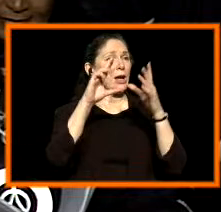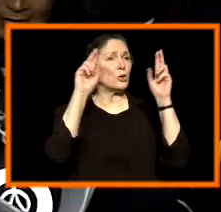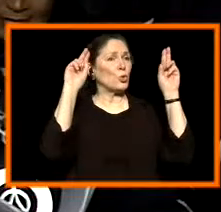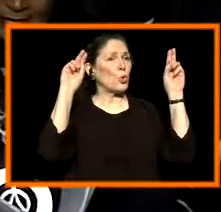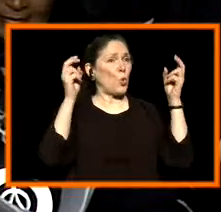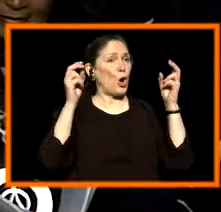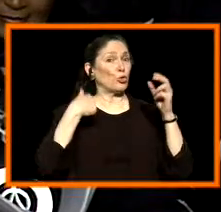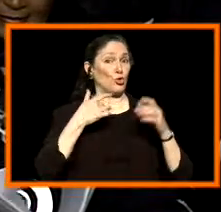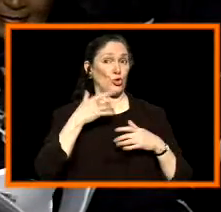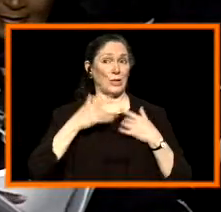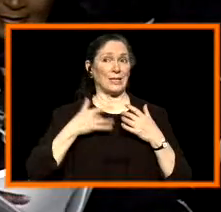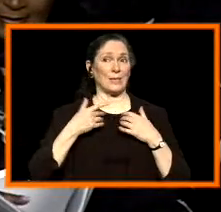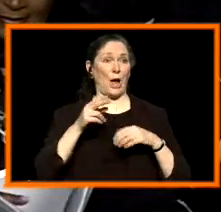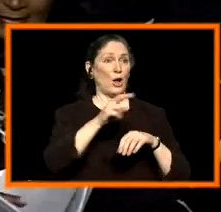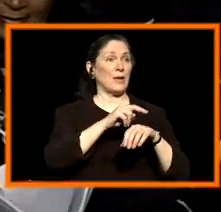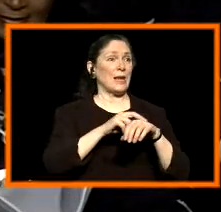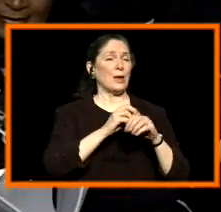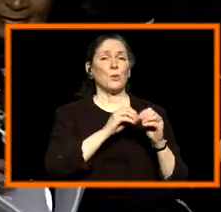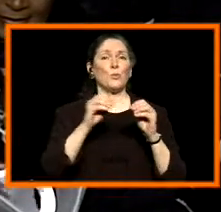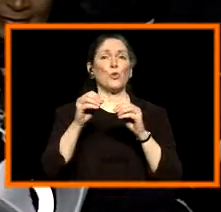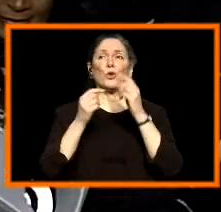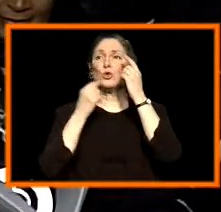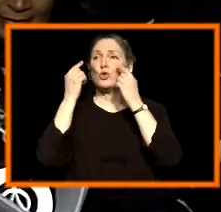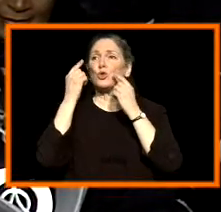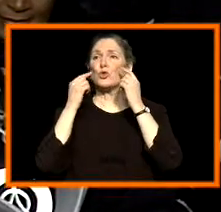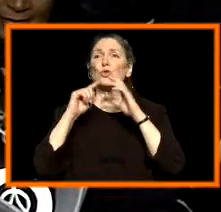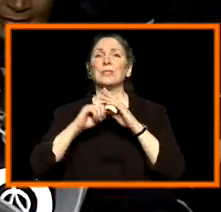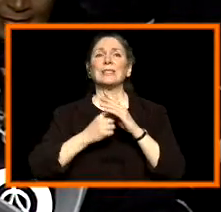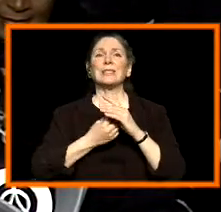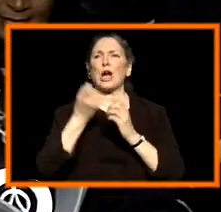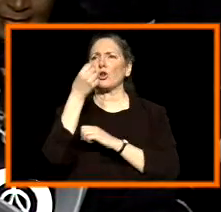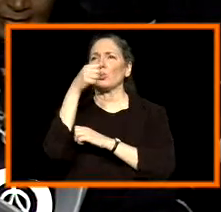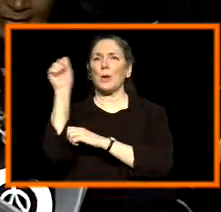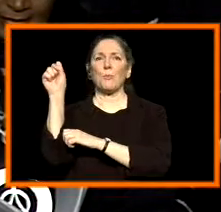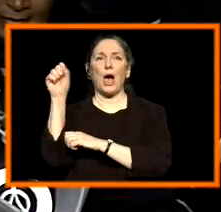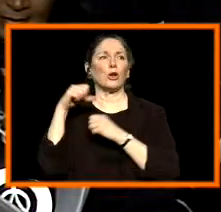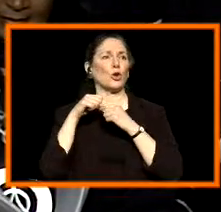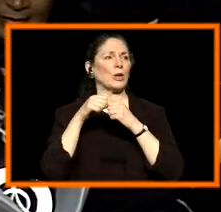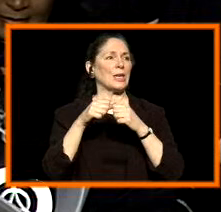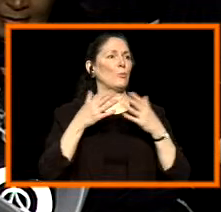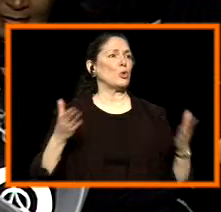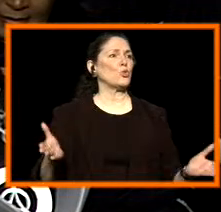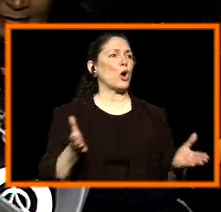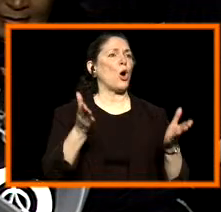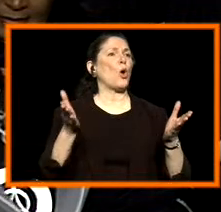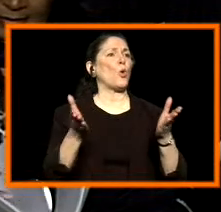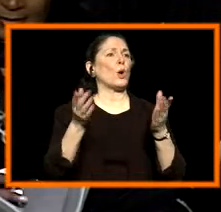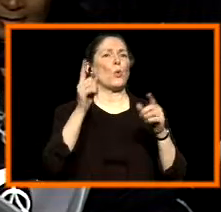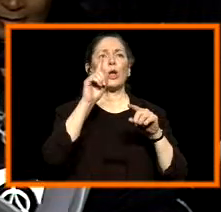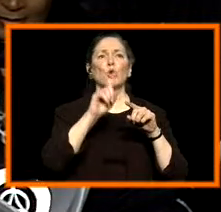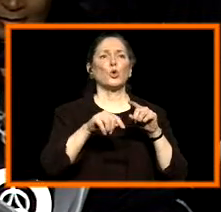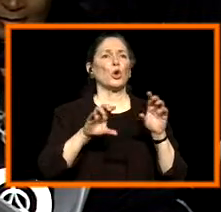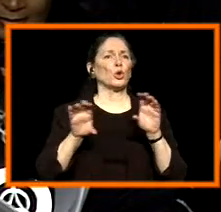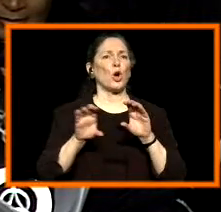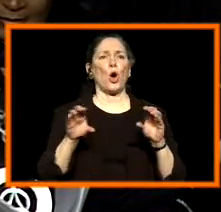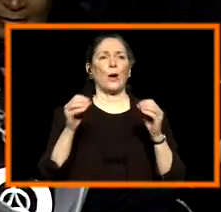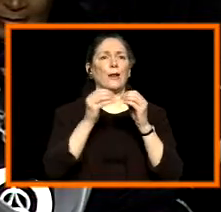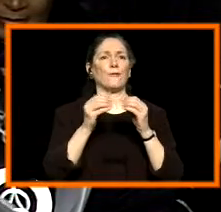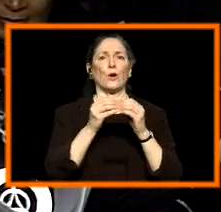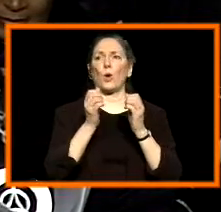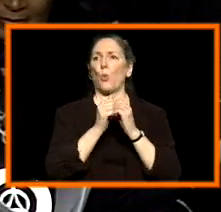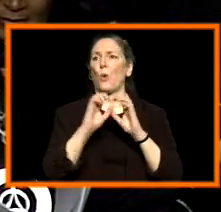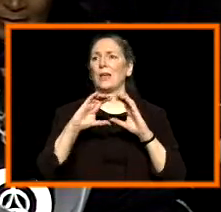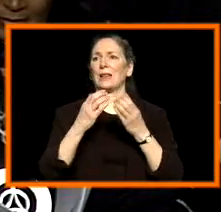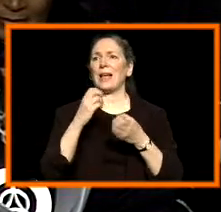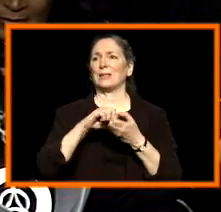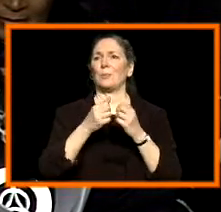quote could inspire a nation, move you to tears, start a rebellion, or simply keep you going when you couldn't go any further, when those classes